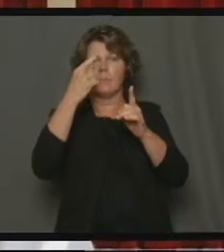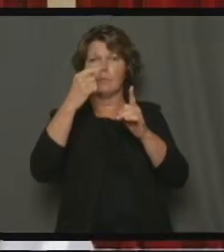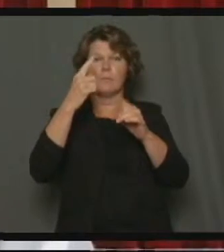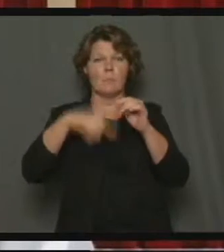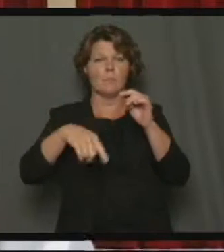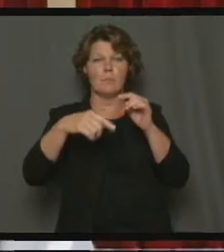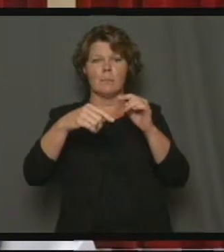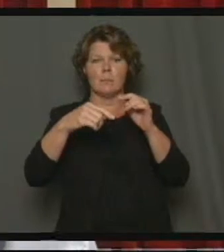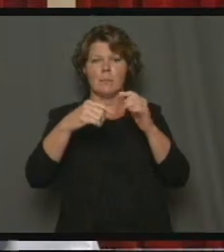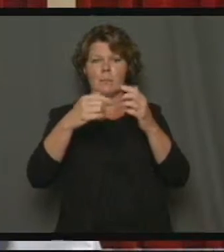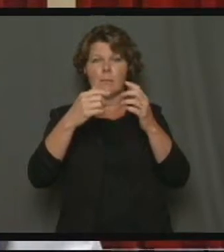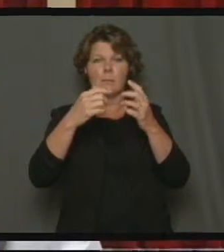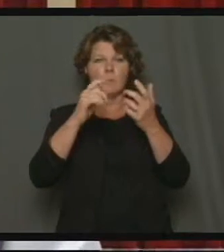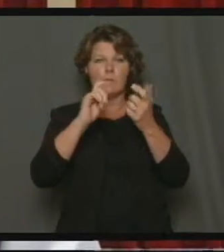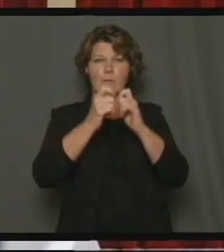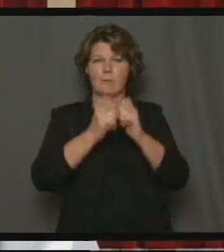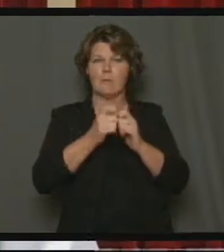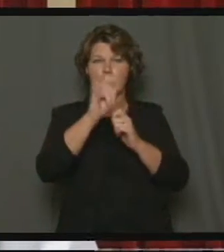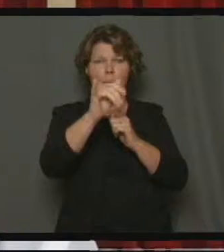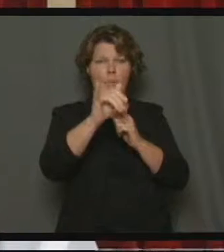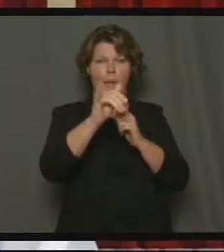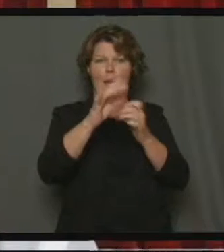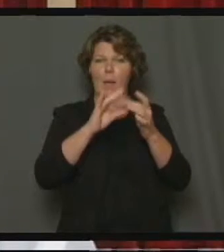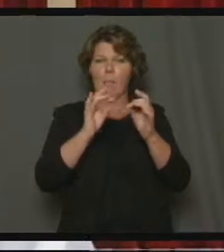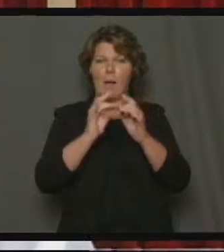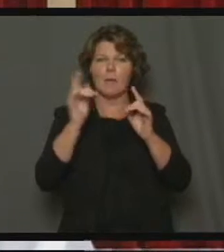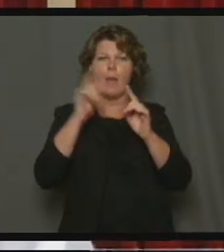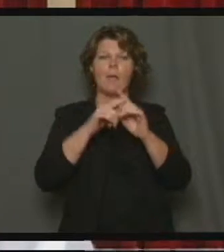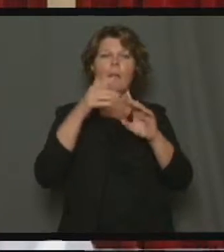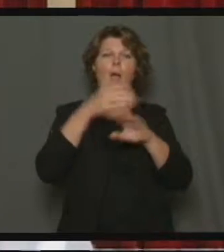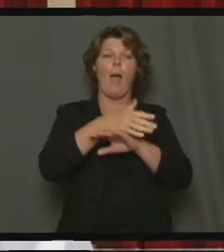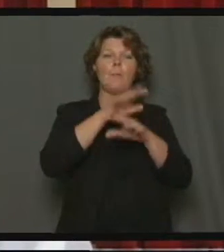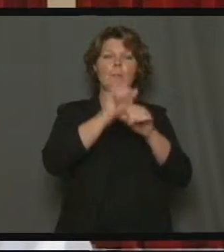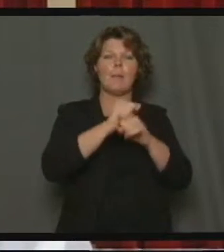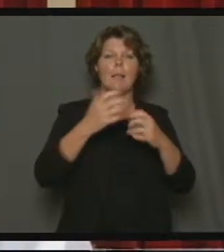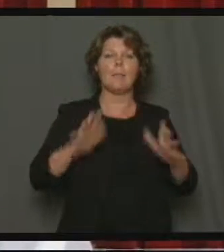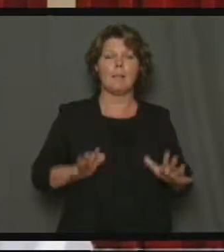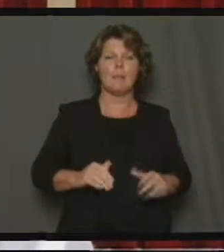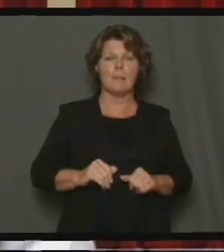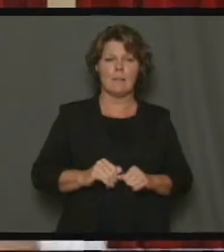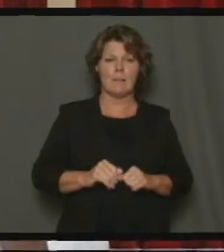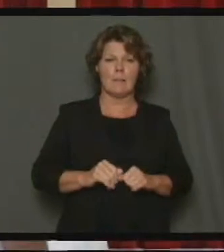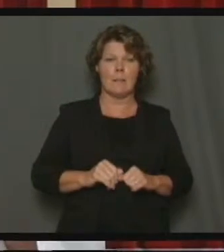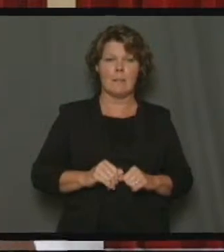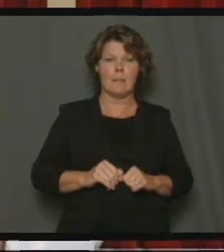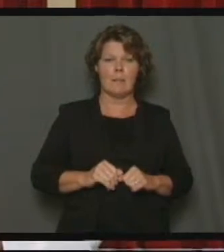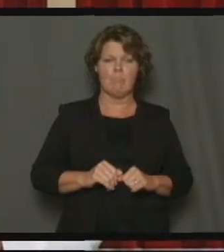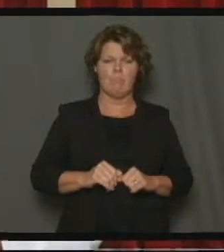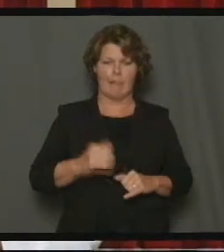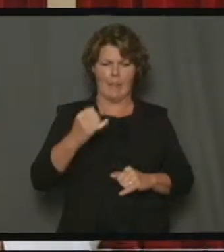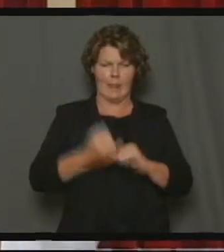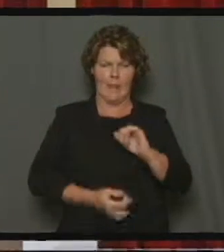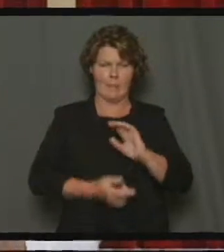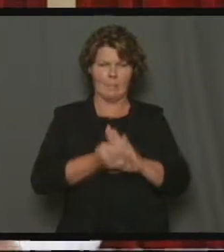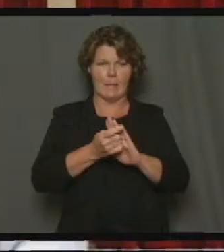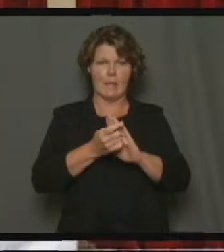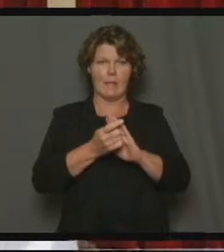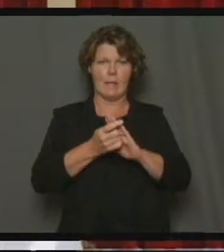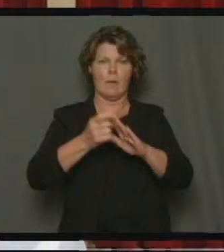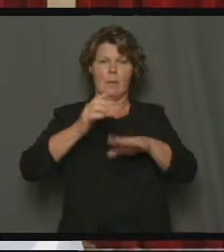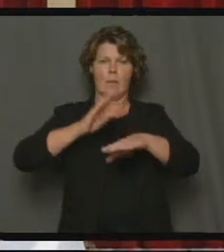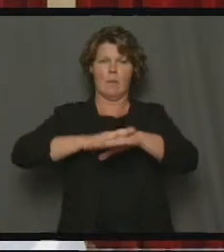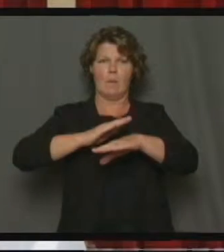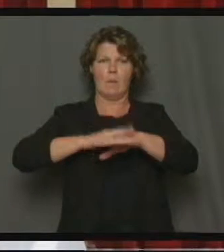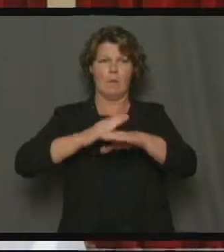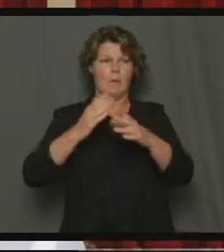decode the last portion of that message until after the attack was over. Even a last-minute attack or warning could